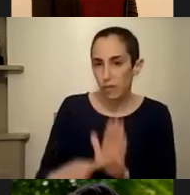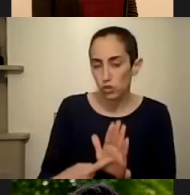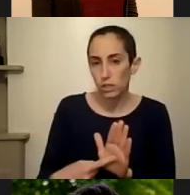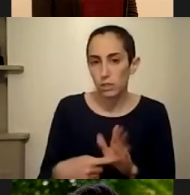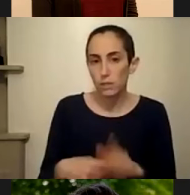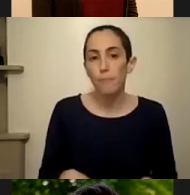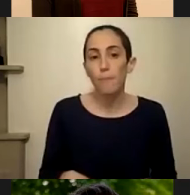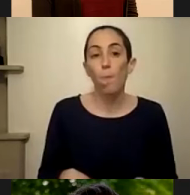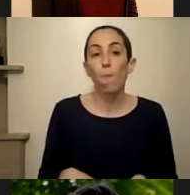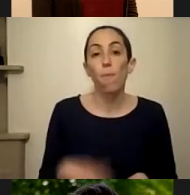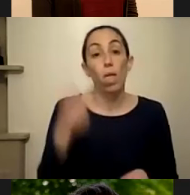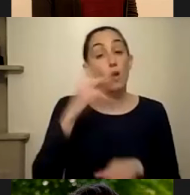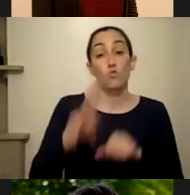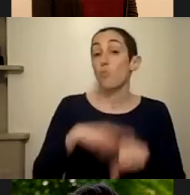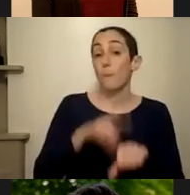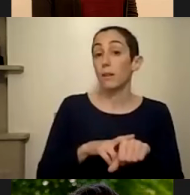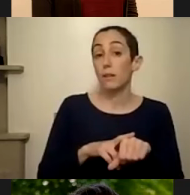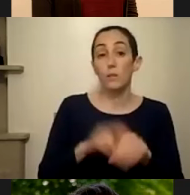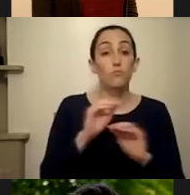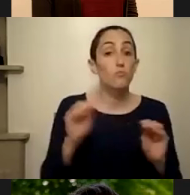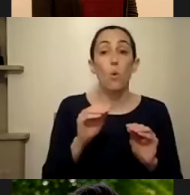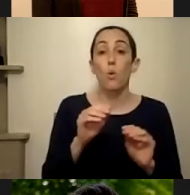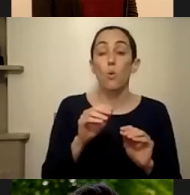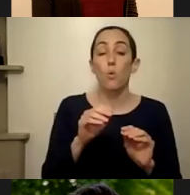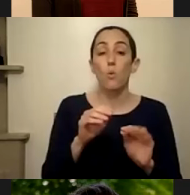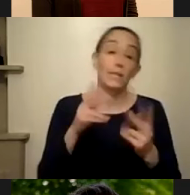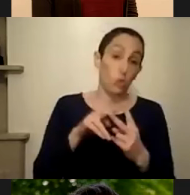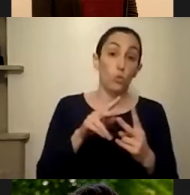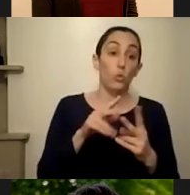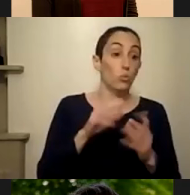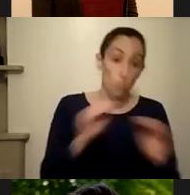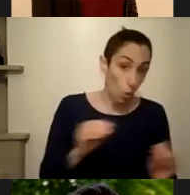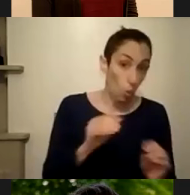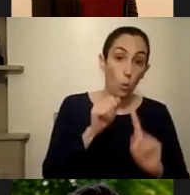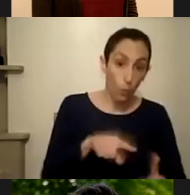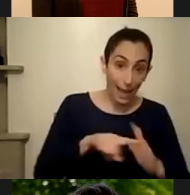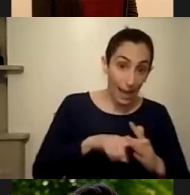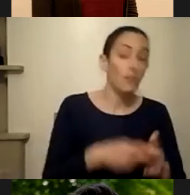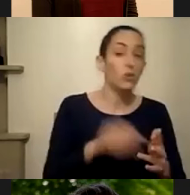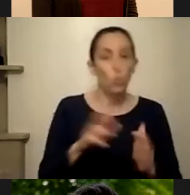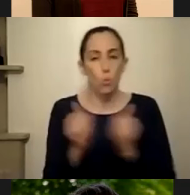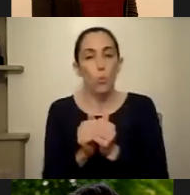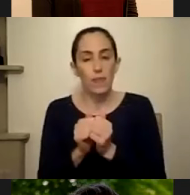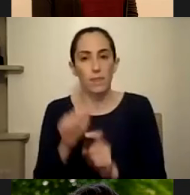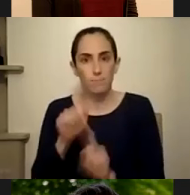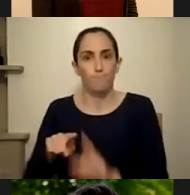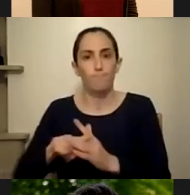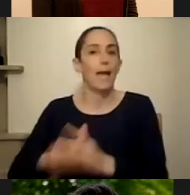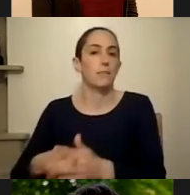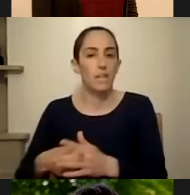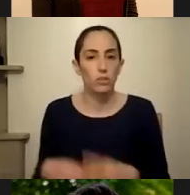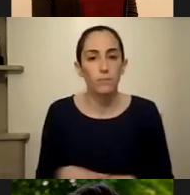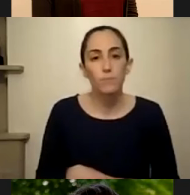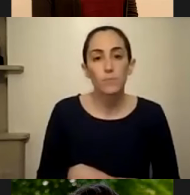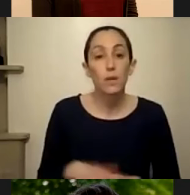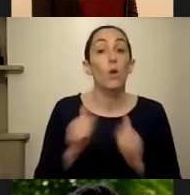normally without activation or with activation. As you can see here, without gene